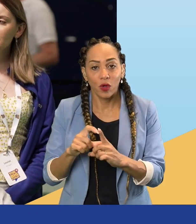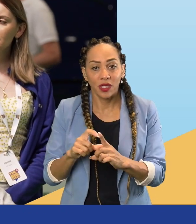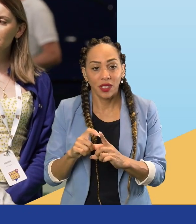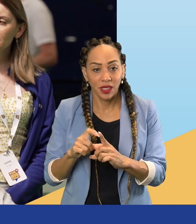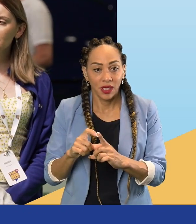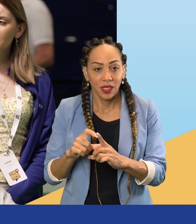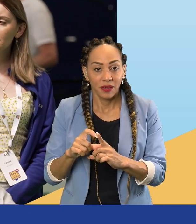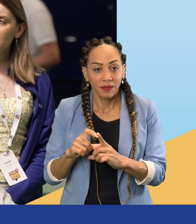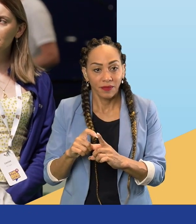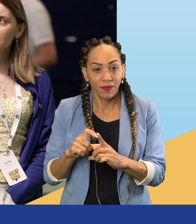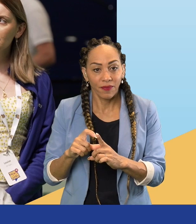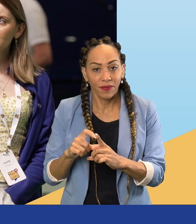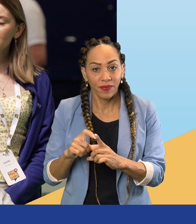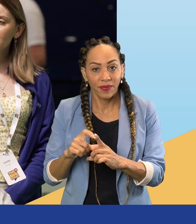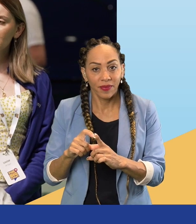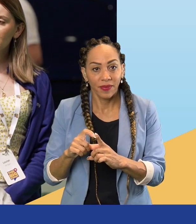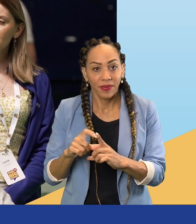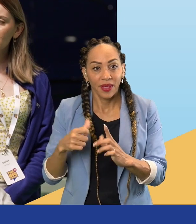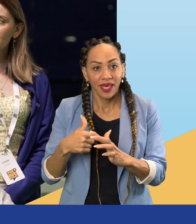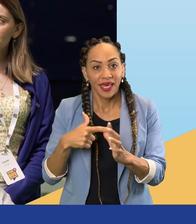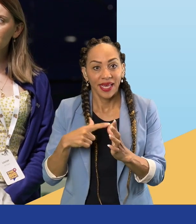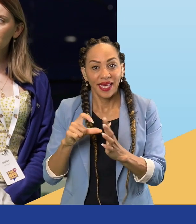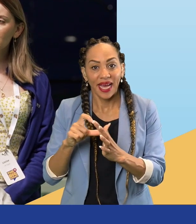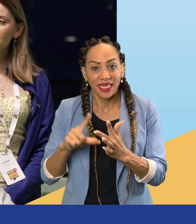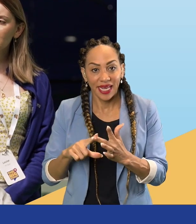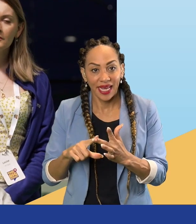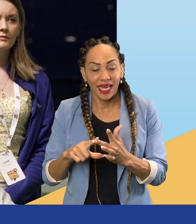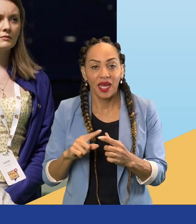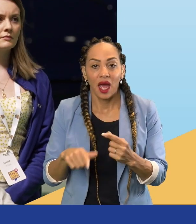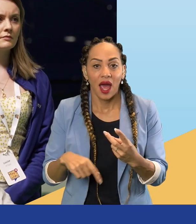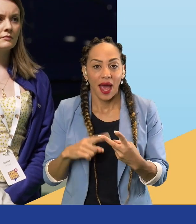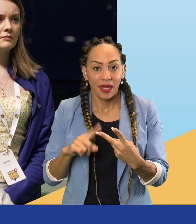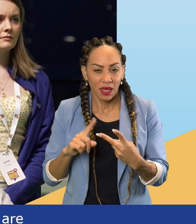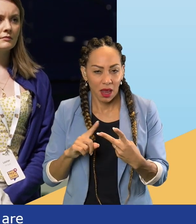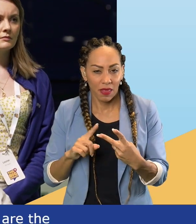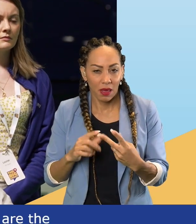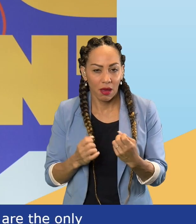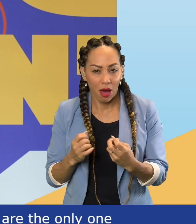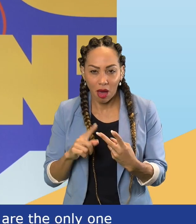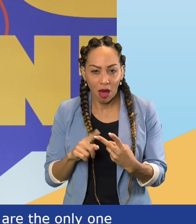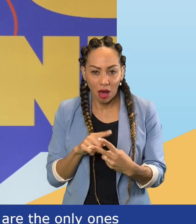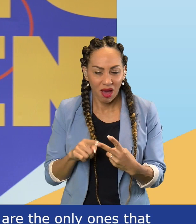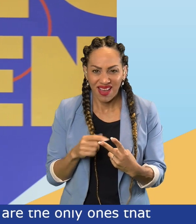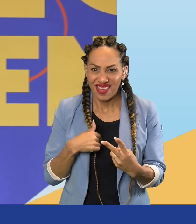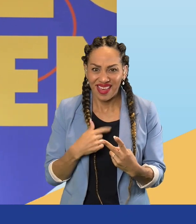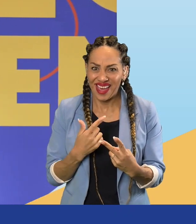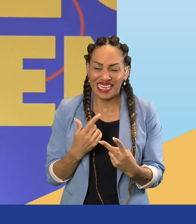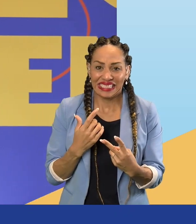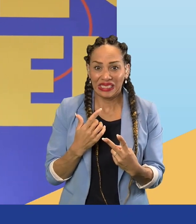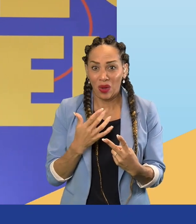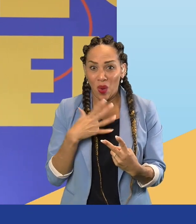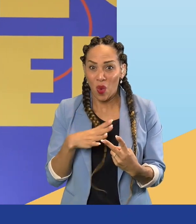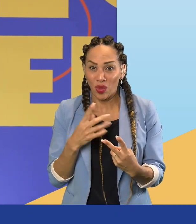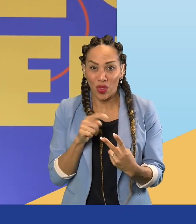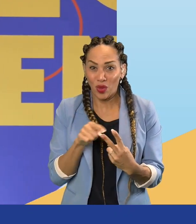will serve their particular needs. What can be done to rectify that for those customers? Yeah, that's a really, really good question,